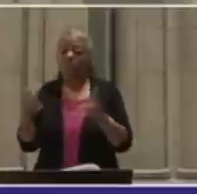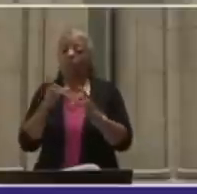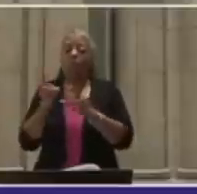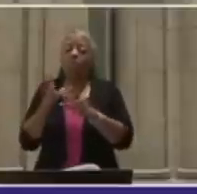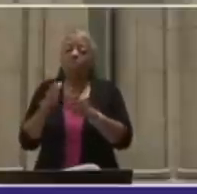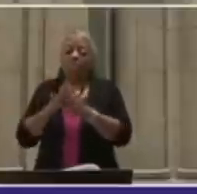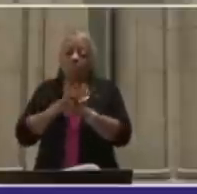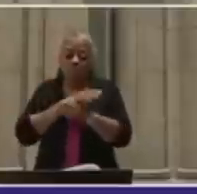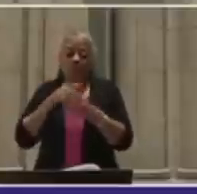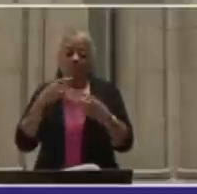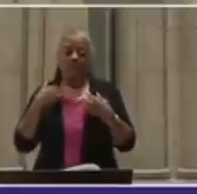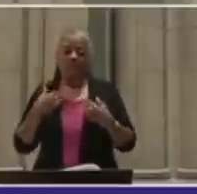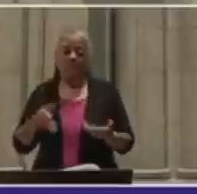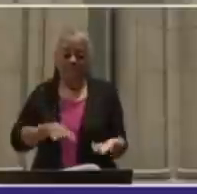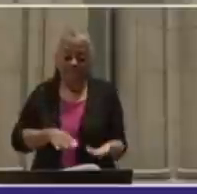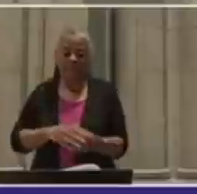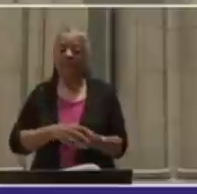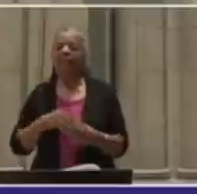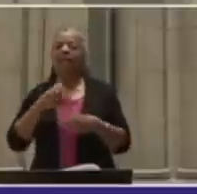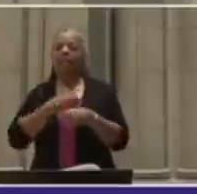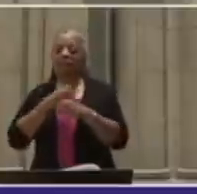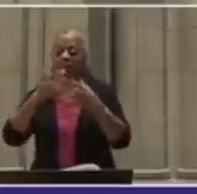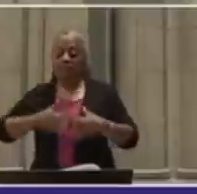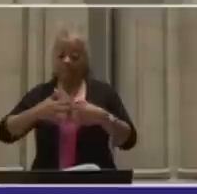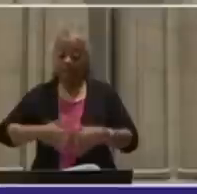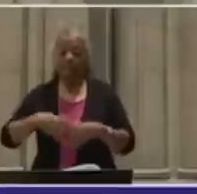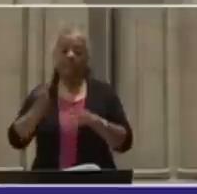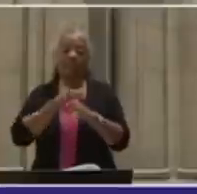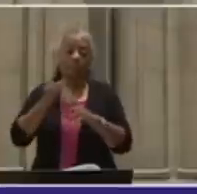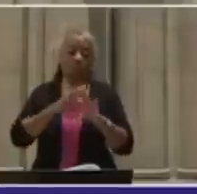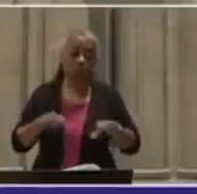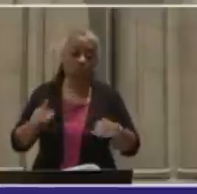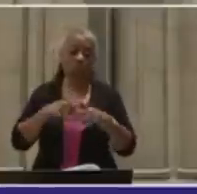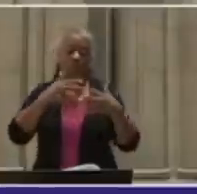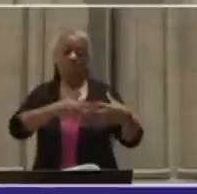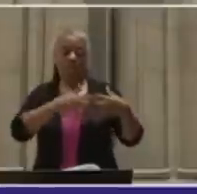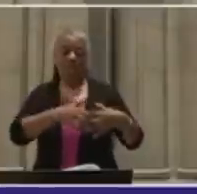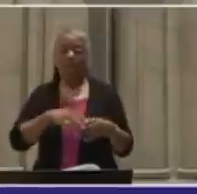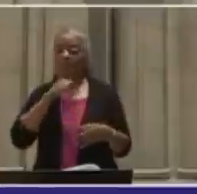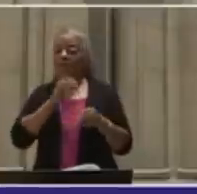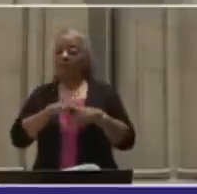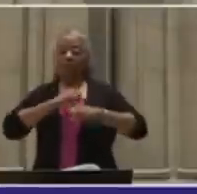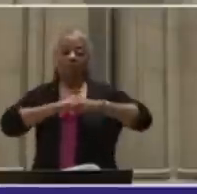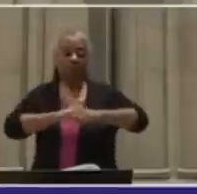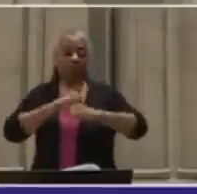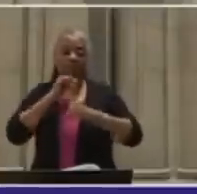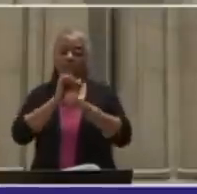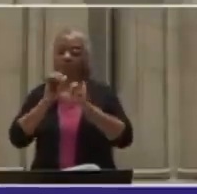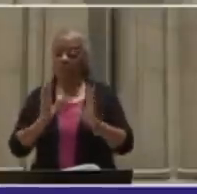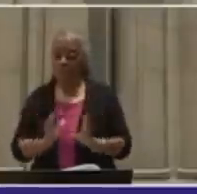in death. Industrialization and the abuse of children in factories, not having protection for